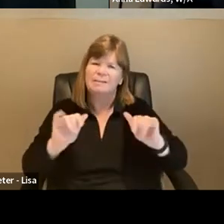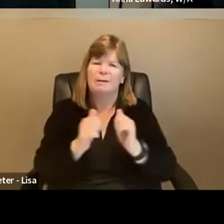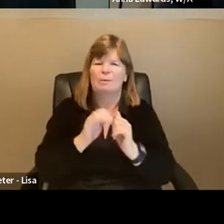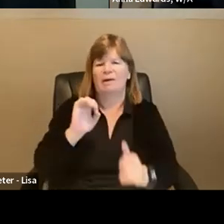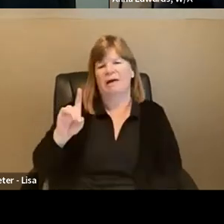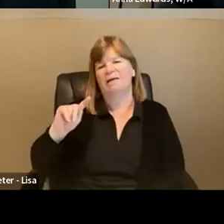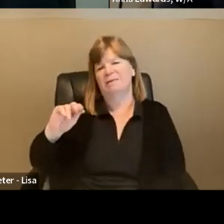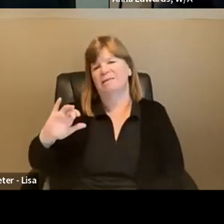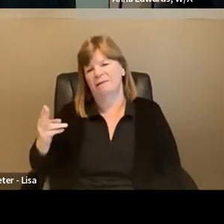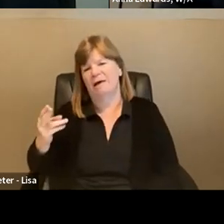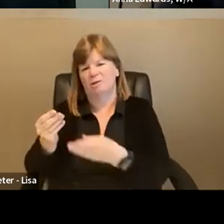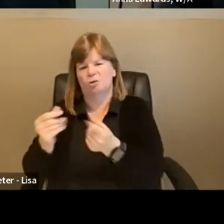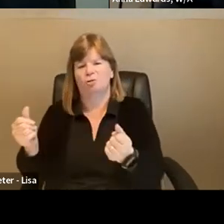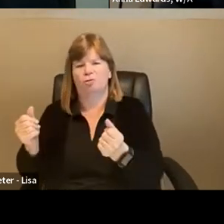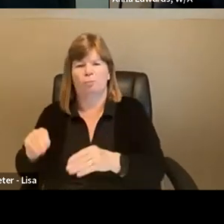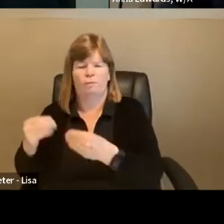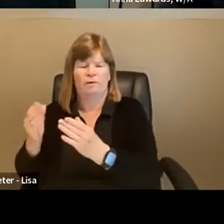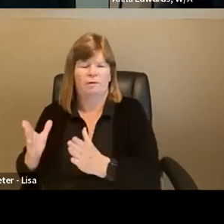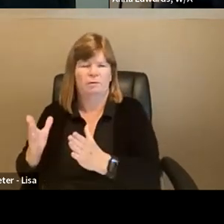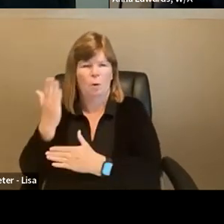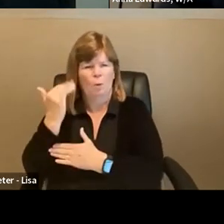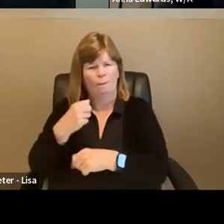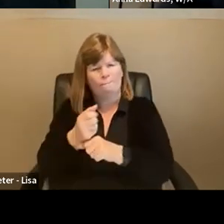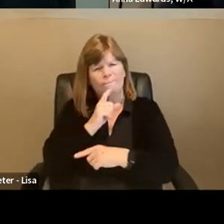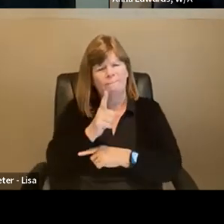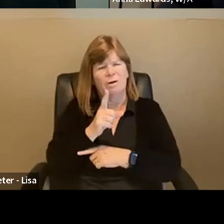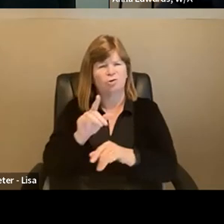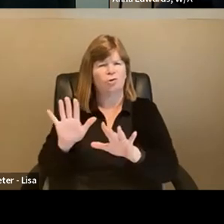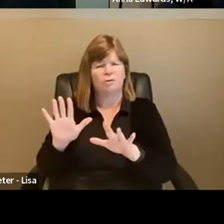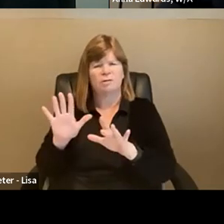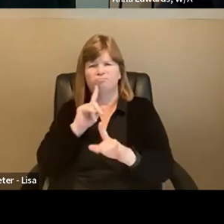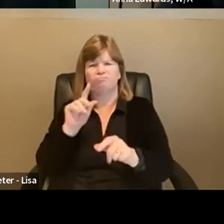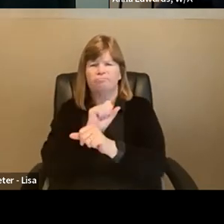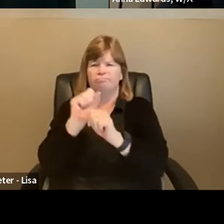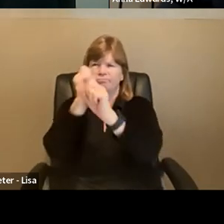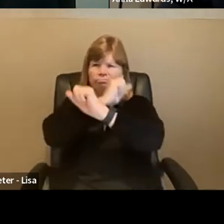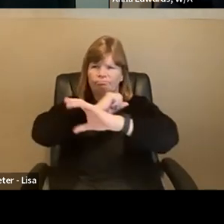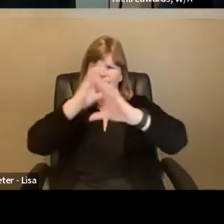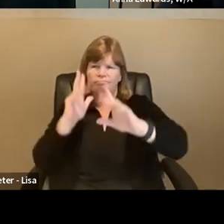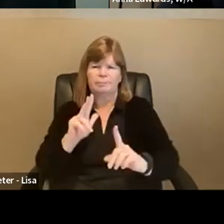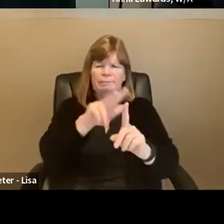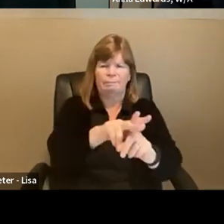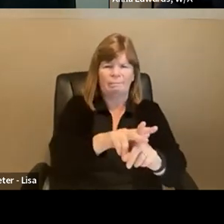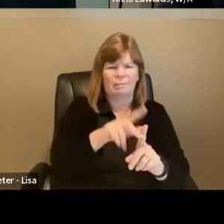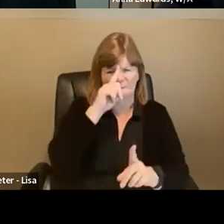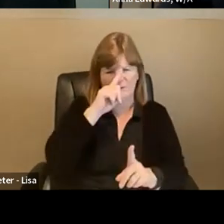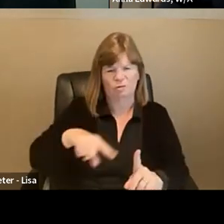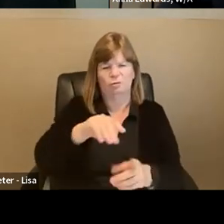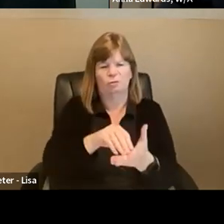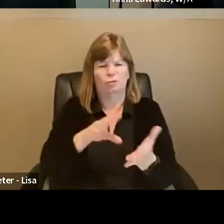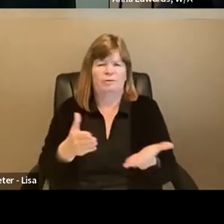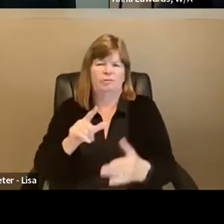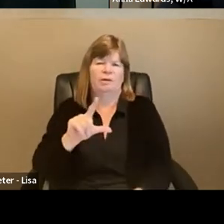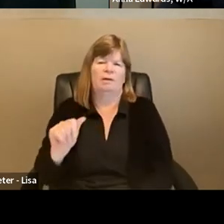solution providers, because we want to make sure that it's contextualized for our students here in Los